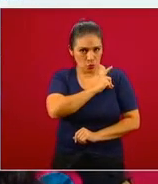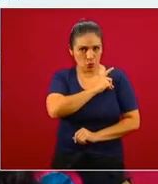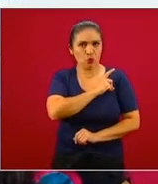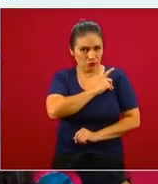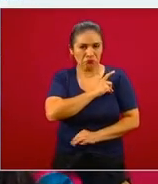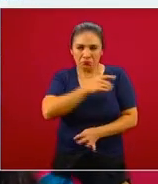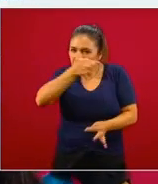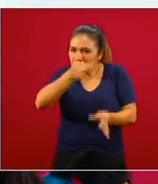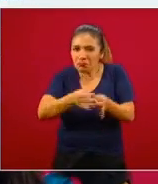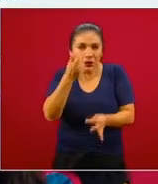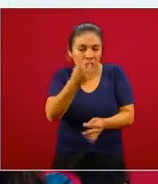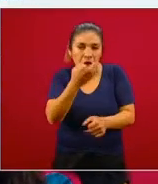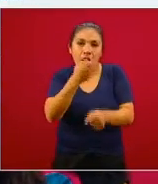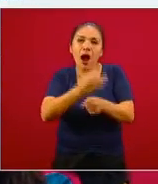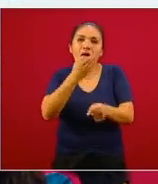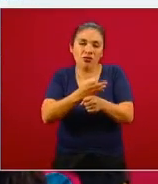of